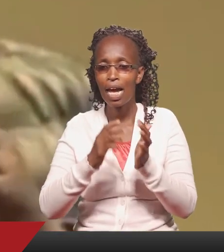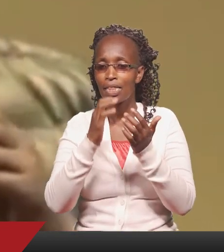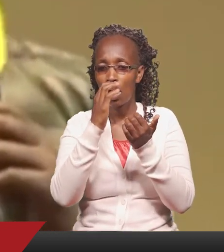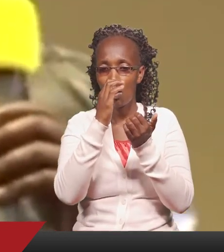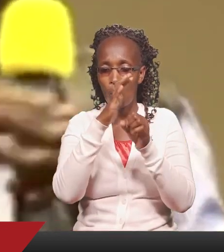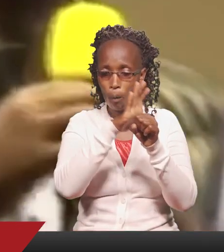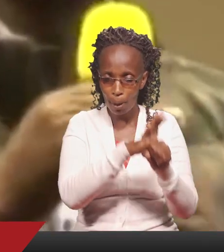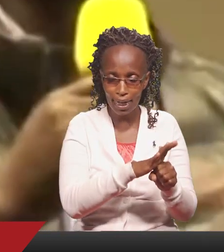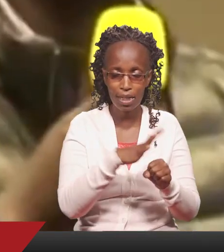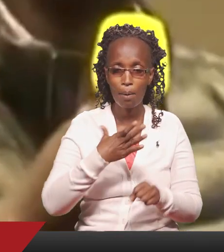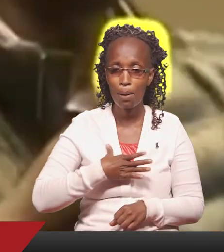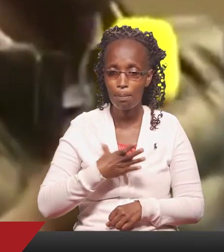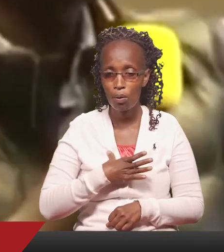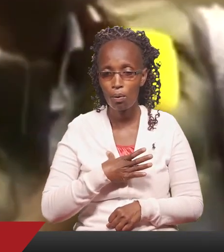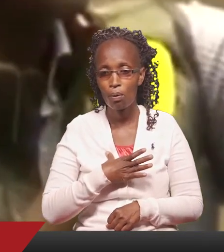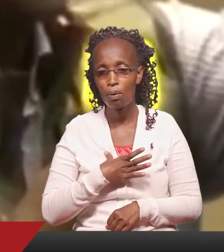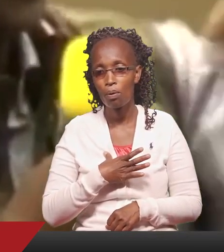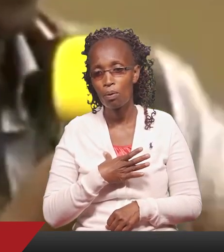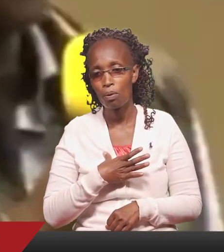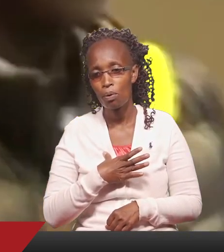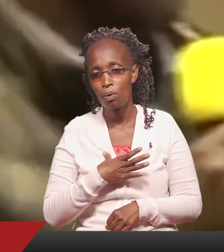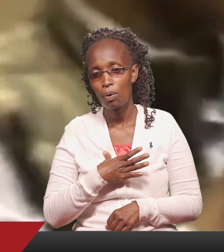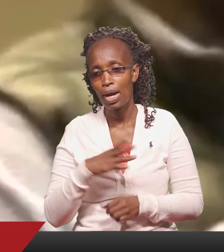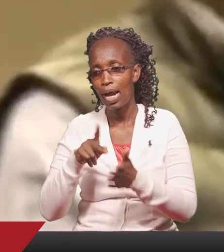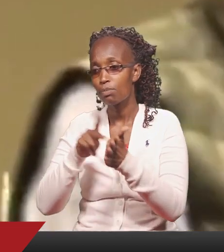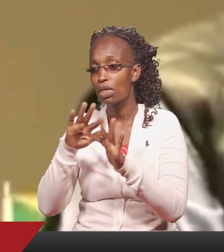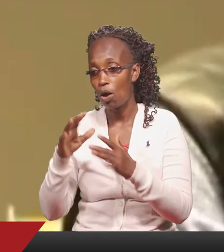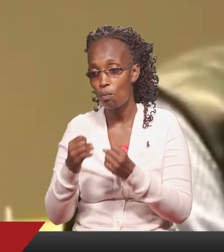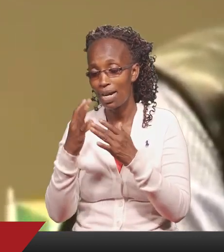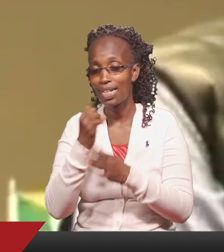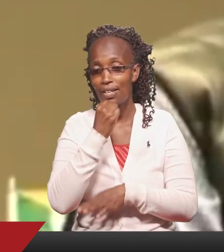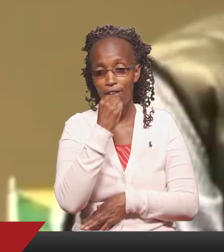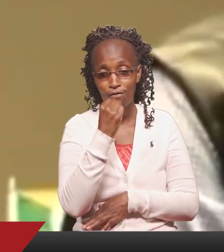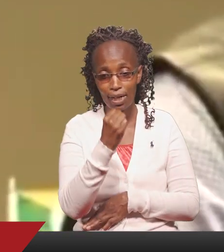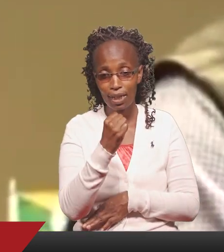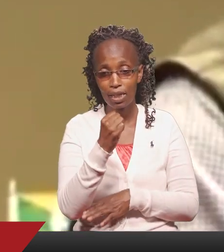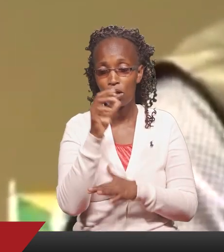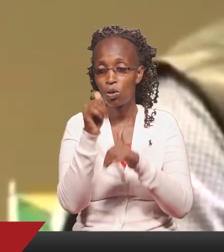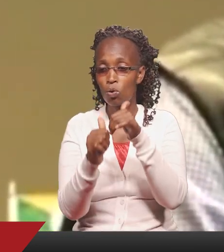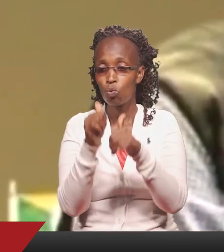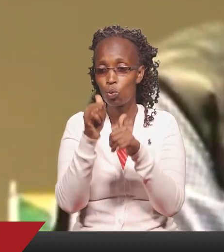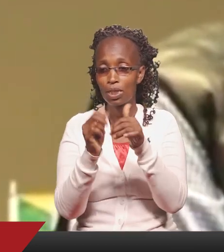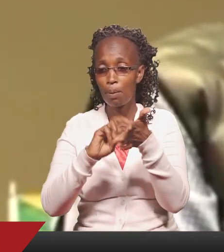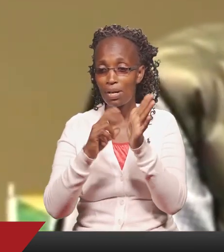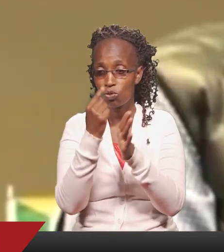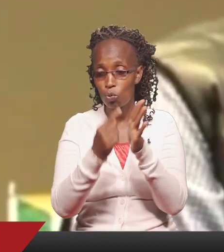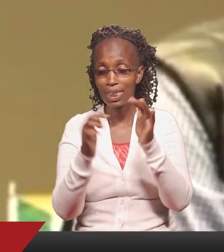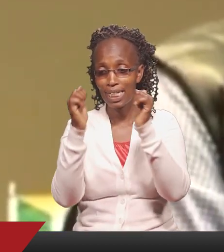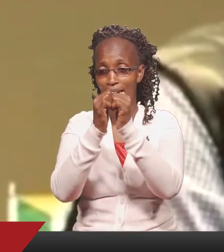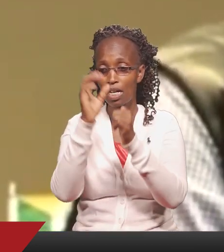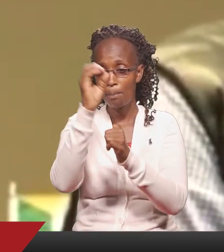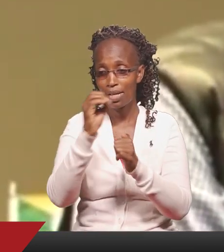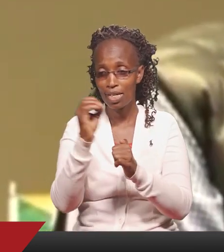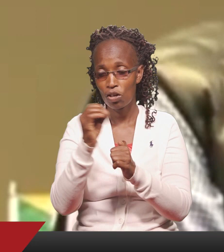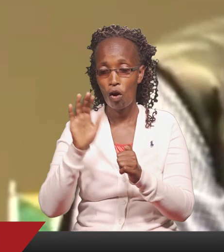So Mama Mboga, whose income is 5,000 shillings, is paying 500 shillings, which is